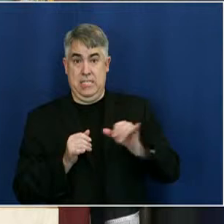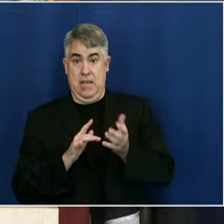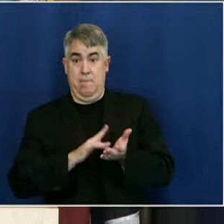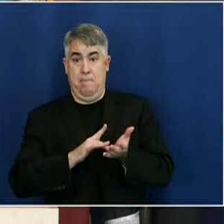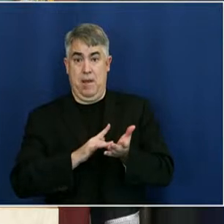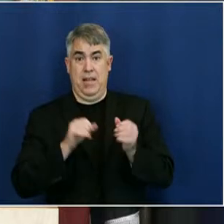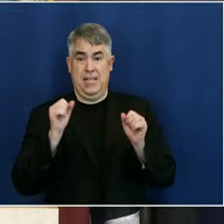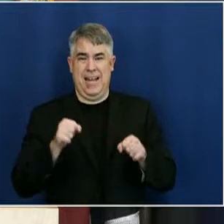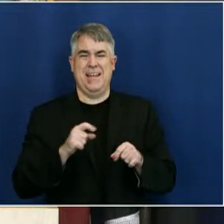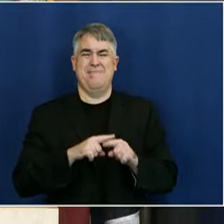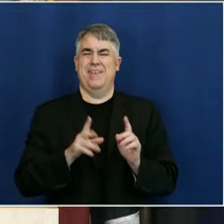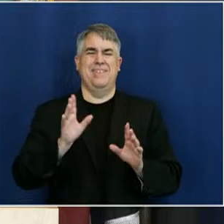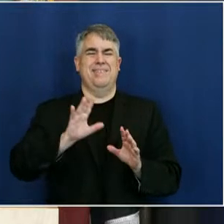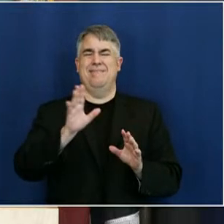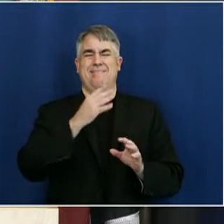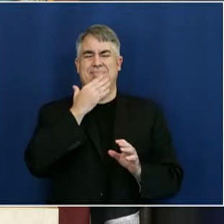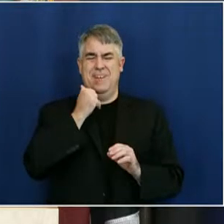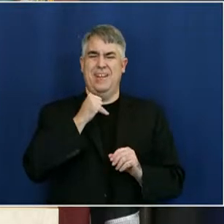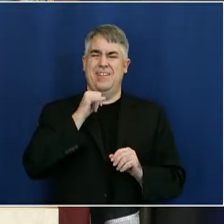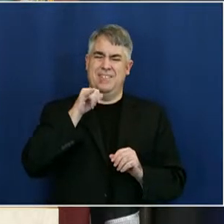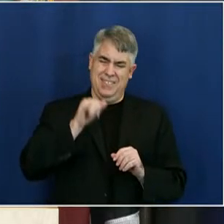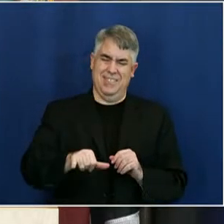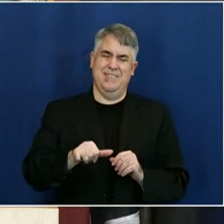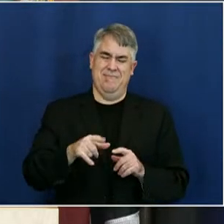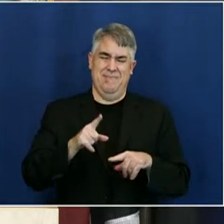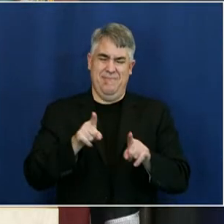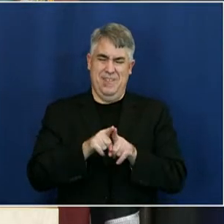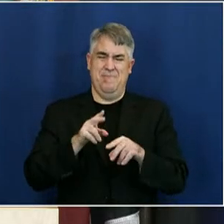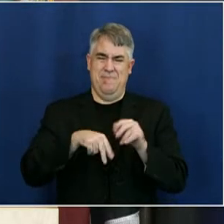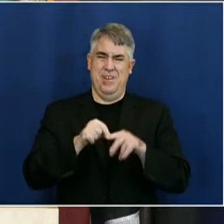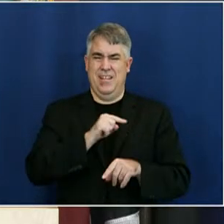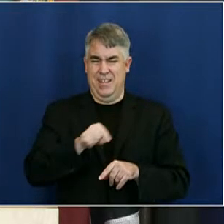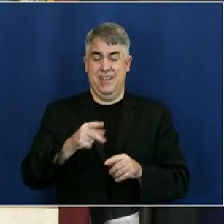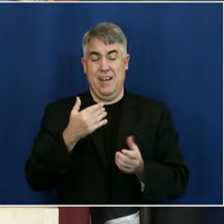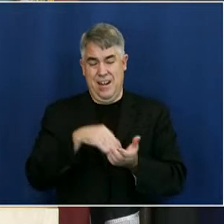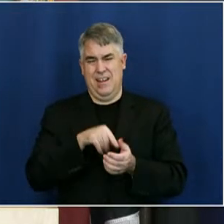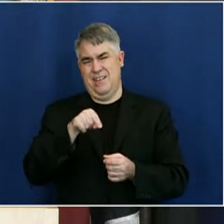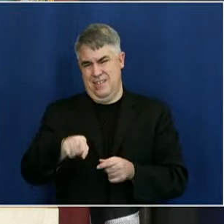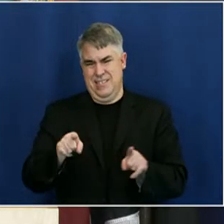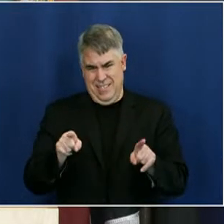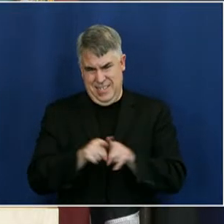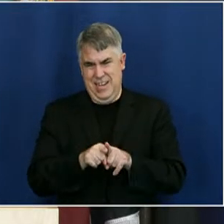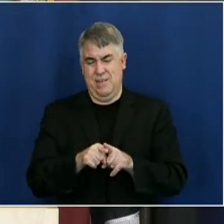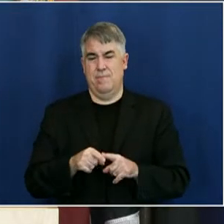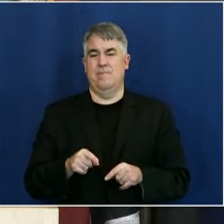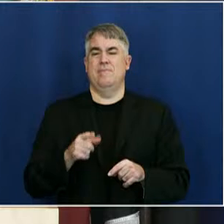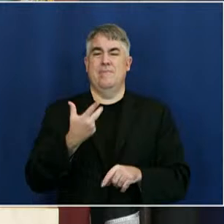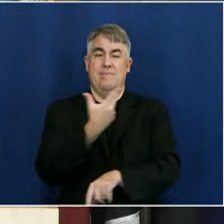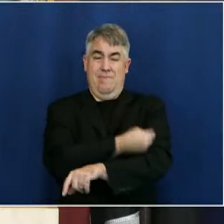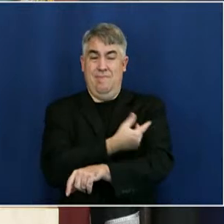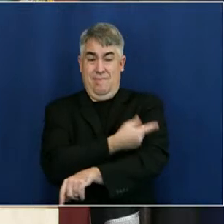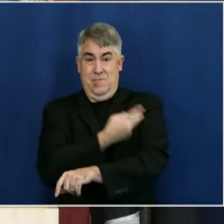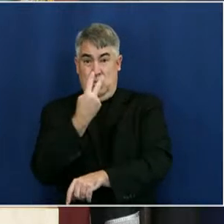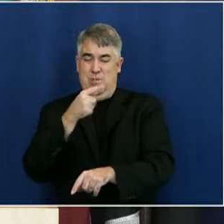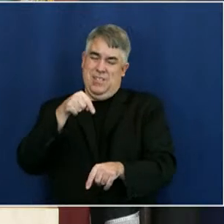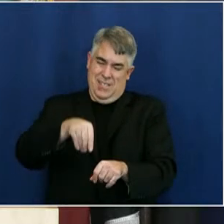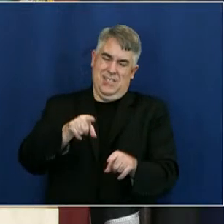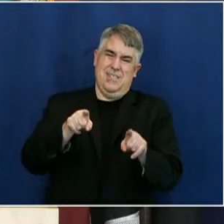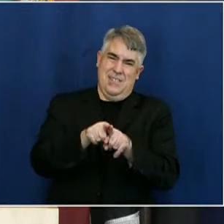to return to the original site where they got the first vaccine to get the second vaccine. Might be a little bit more